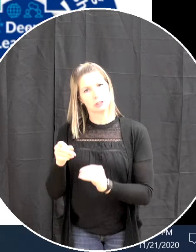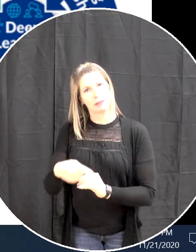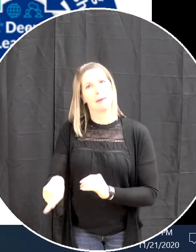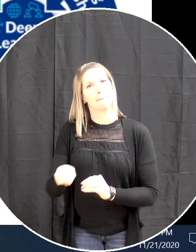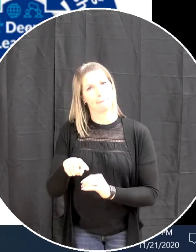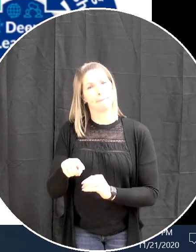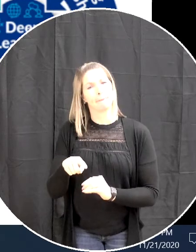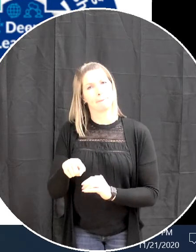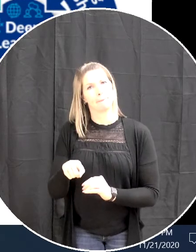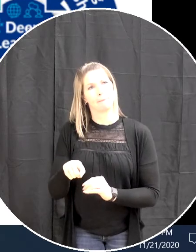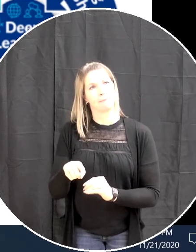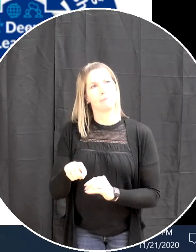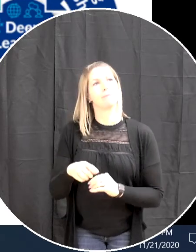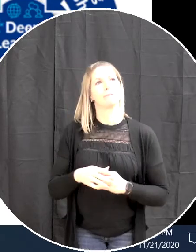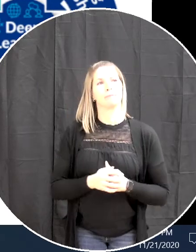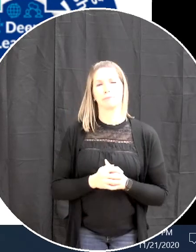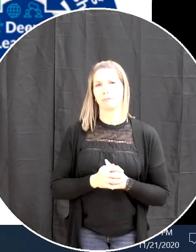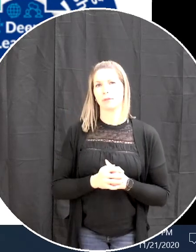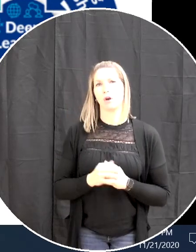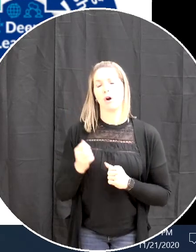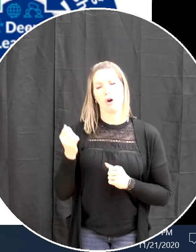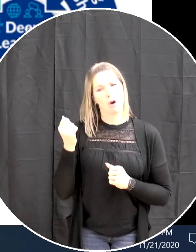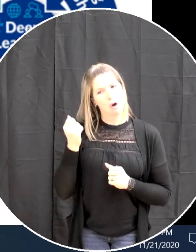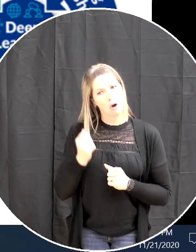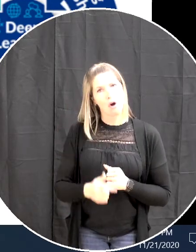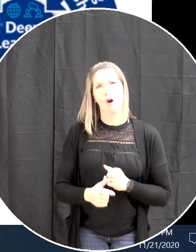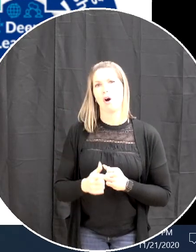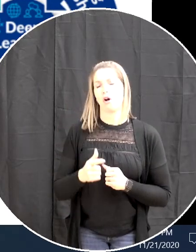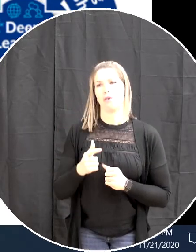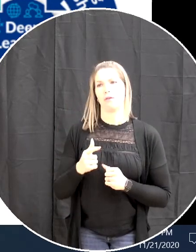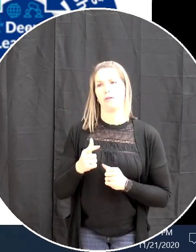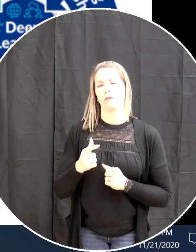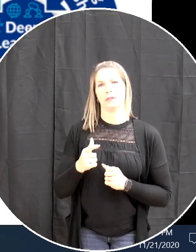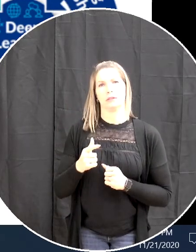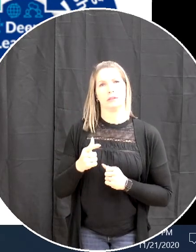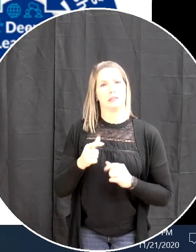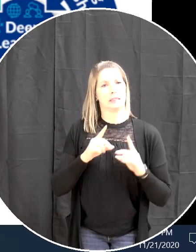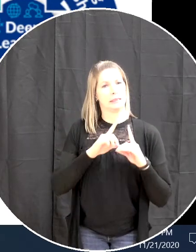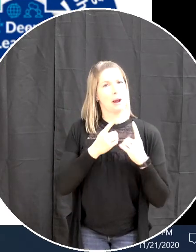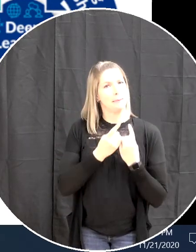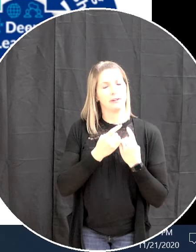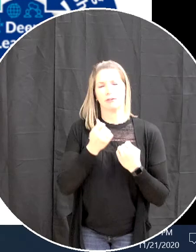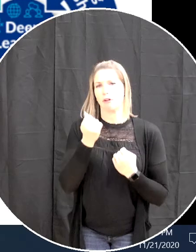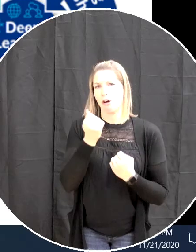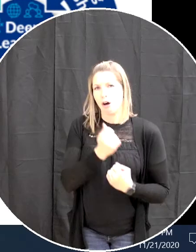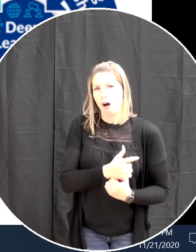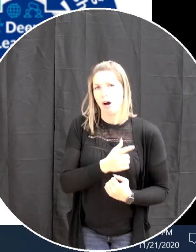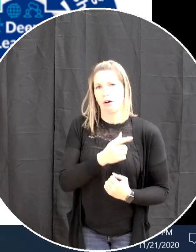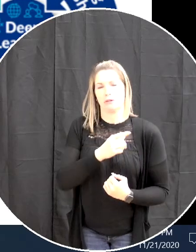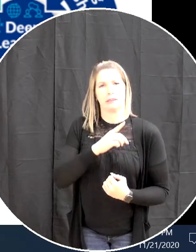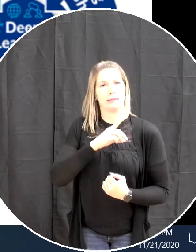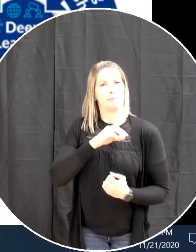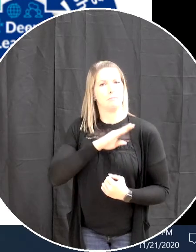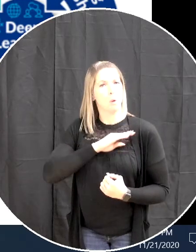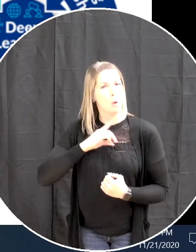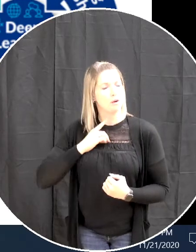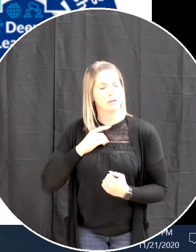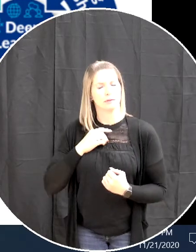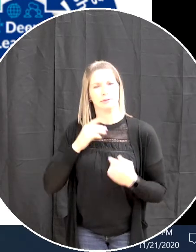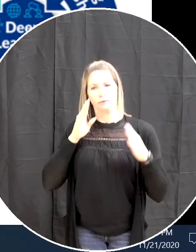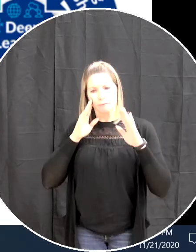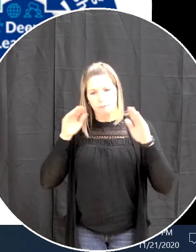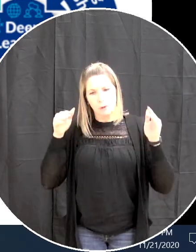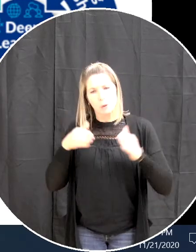in the programs division and all divisions. The district is committed to deep learning. It's an educational approach that puts the increased focus